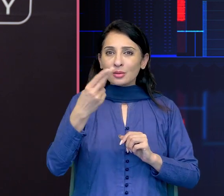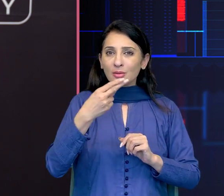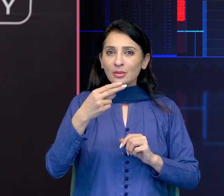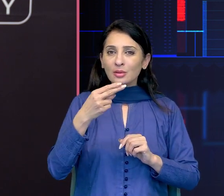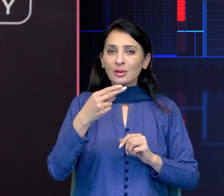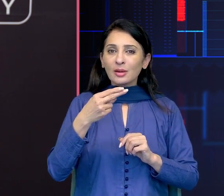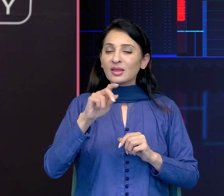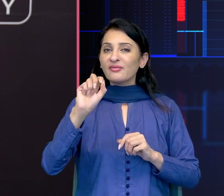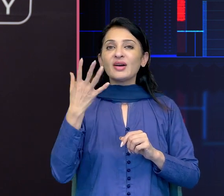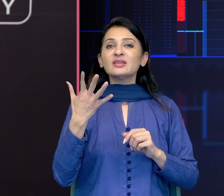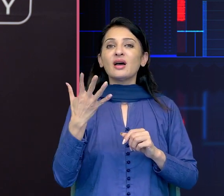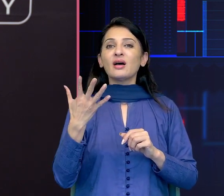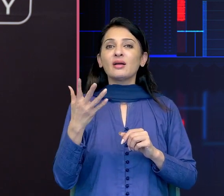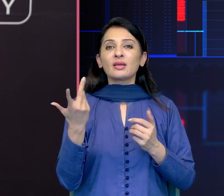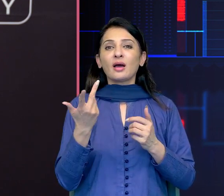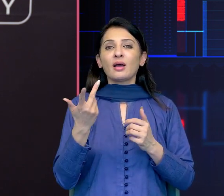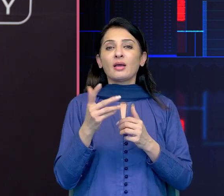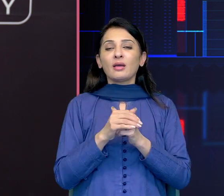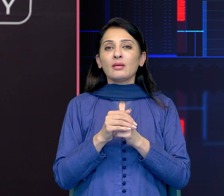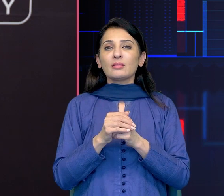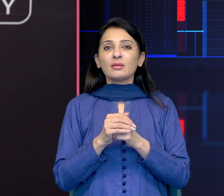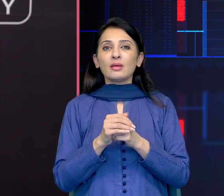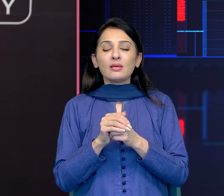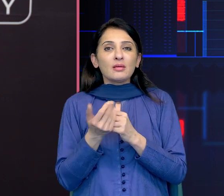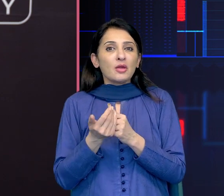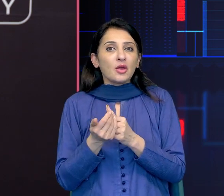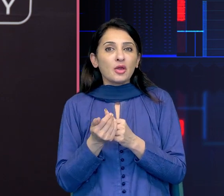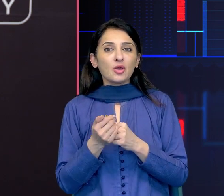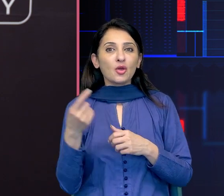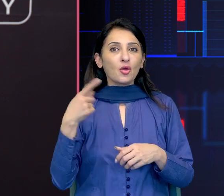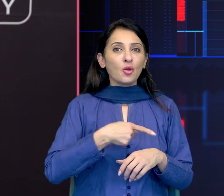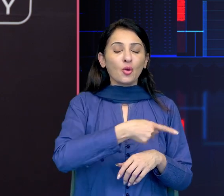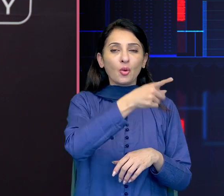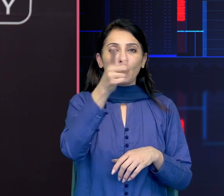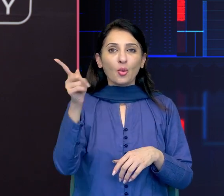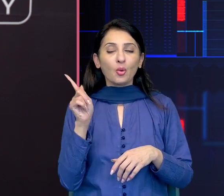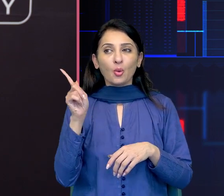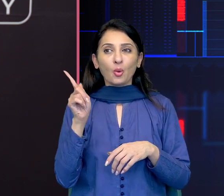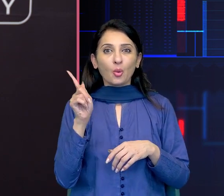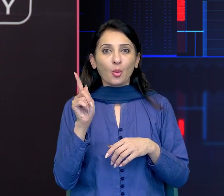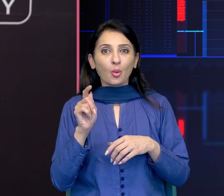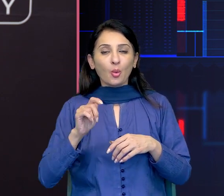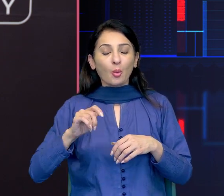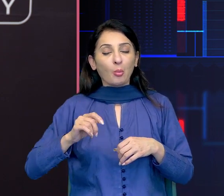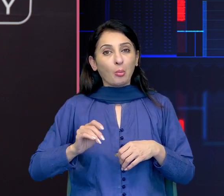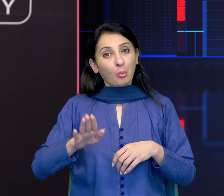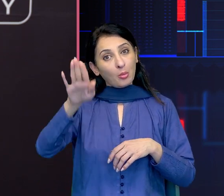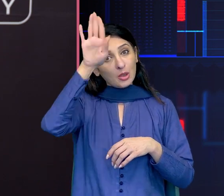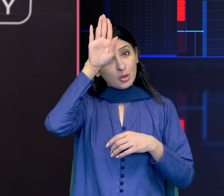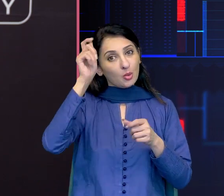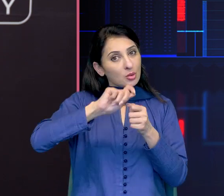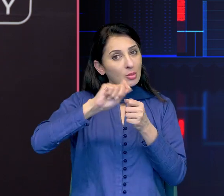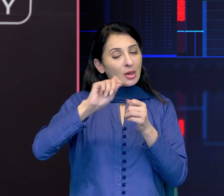could also realize that the purpose of art is not making heroes,